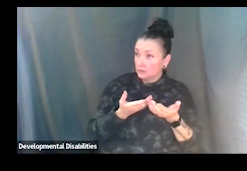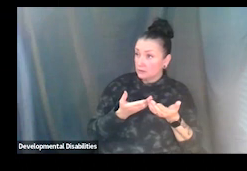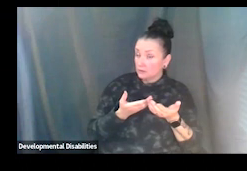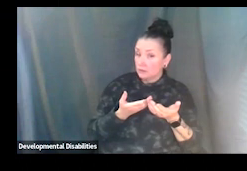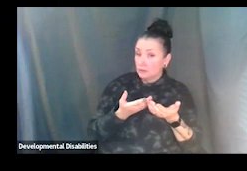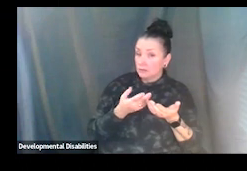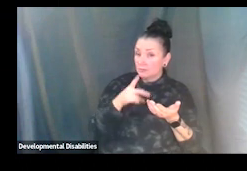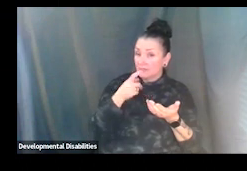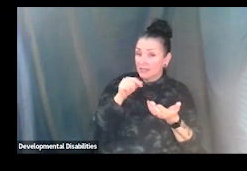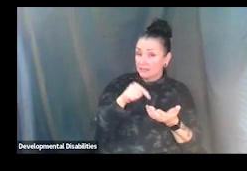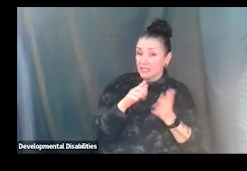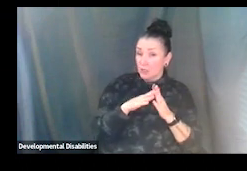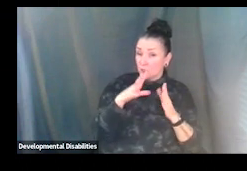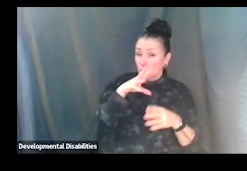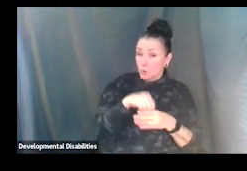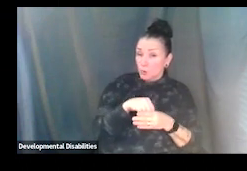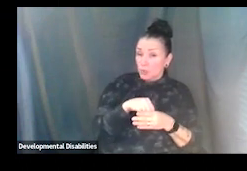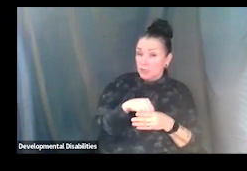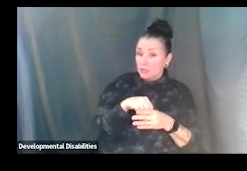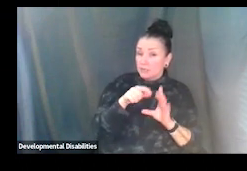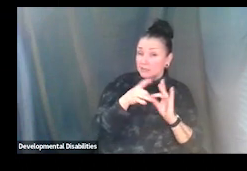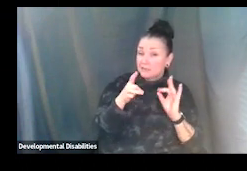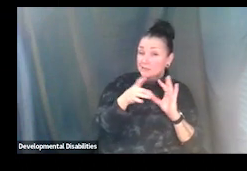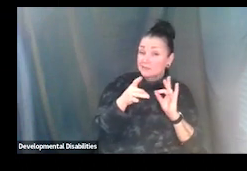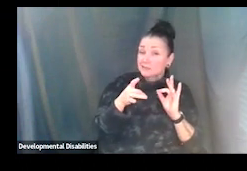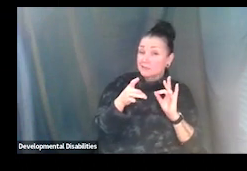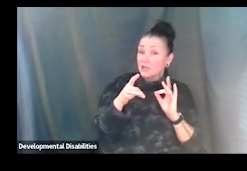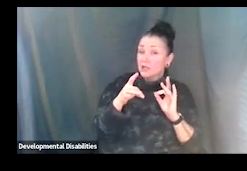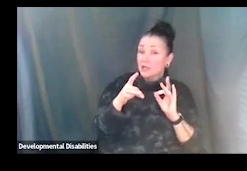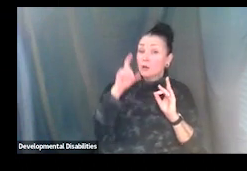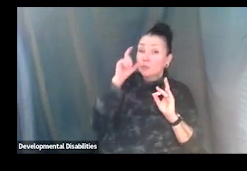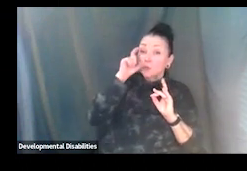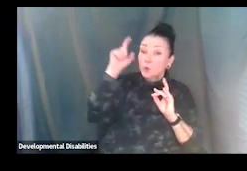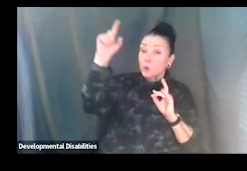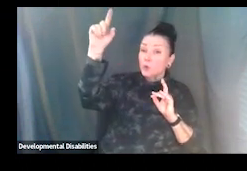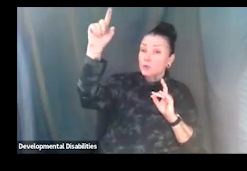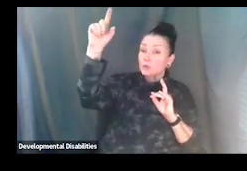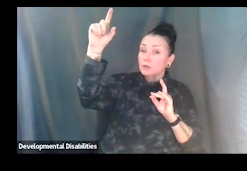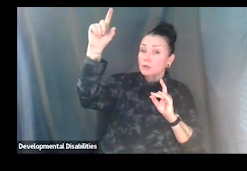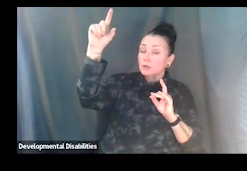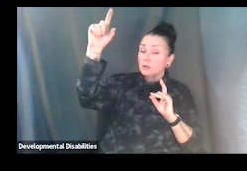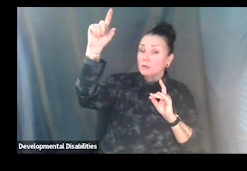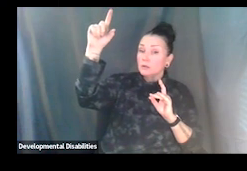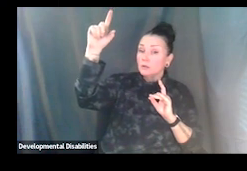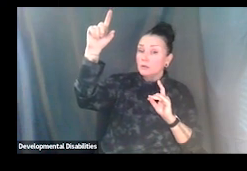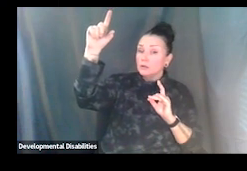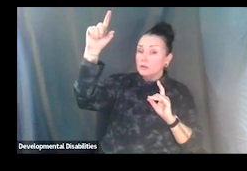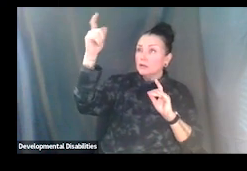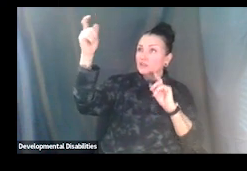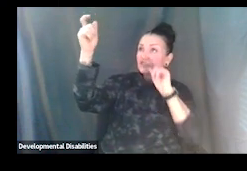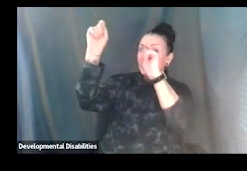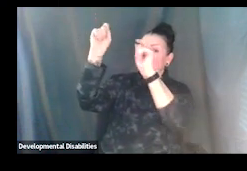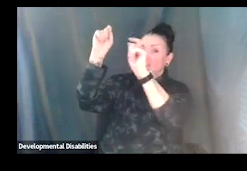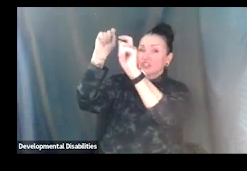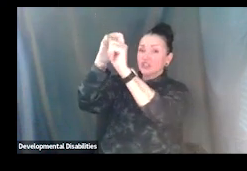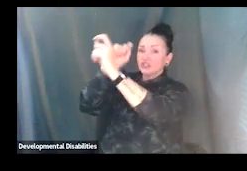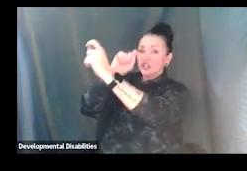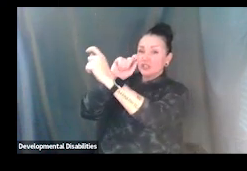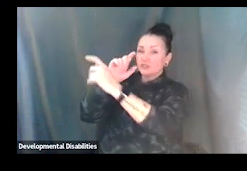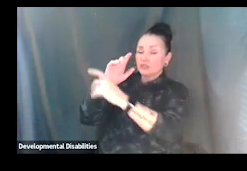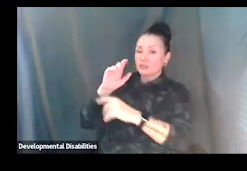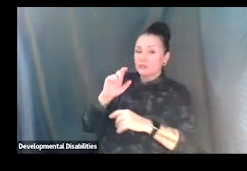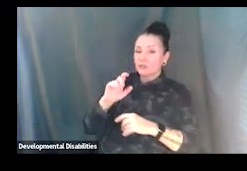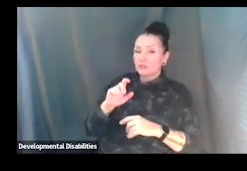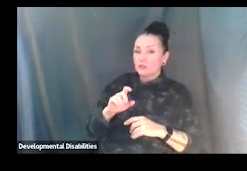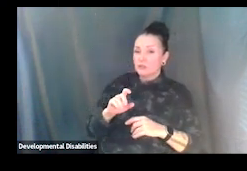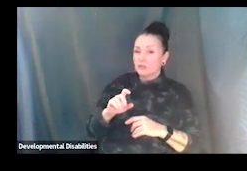way to sort of involve the timing of the treatment. And I generally tell parents who've asked about this, any medical treatment that depends on the phase of the moon,